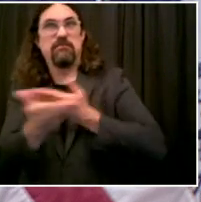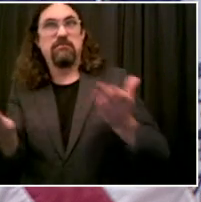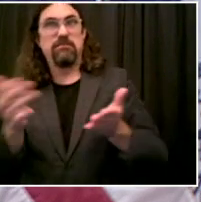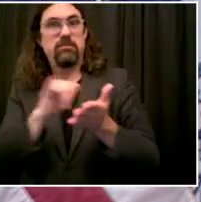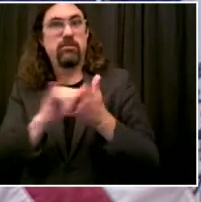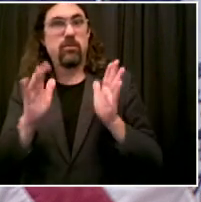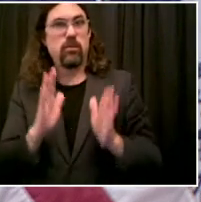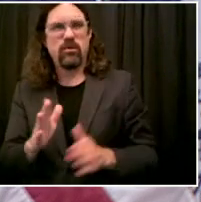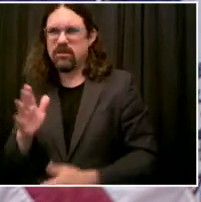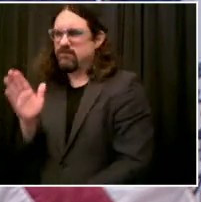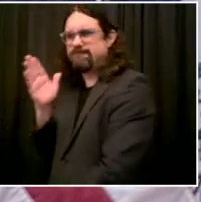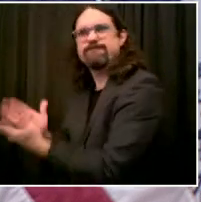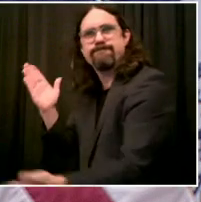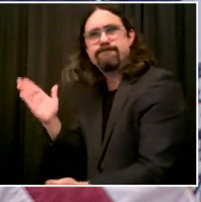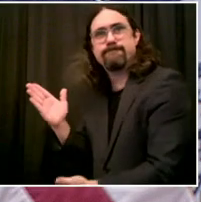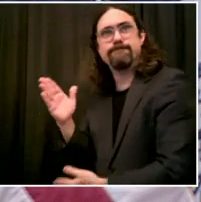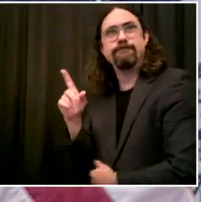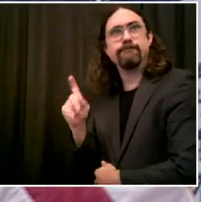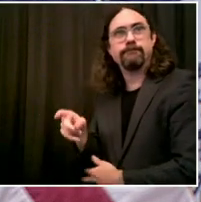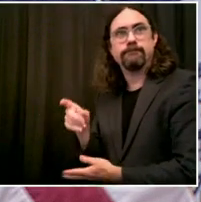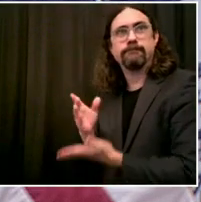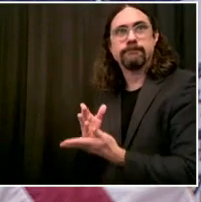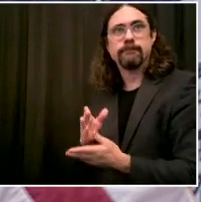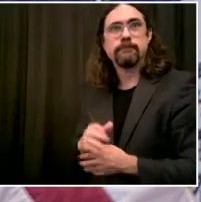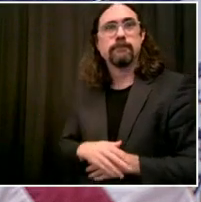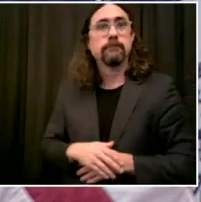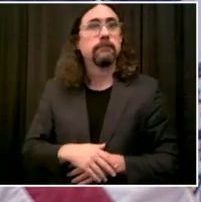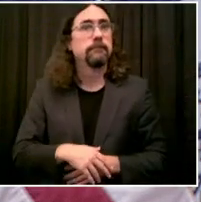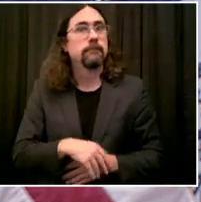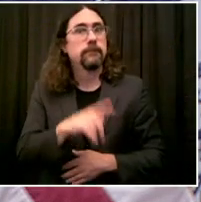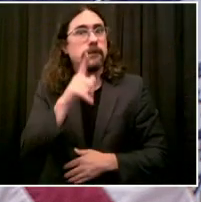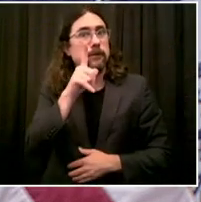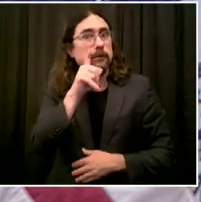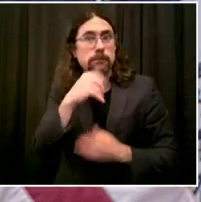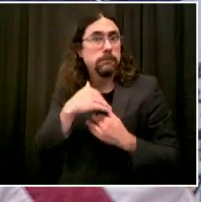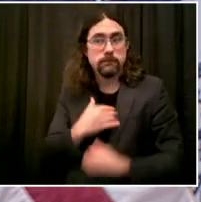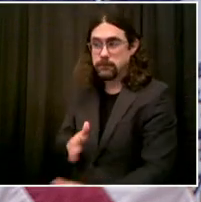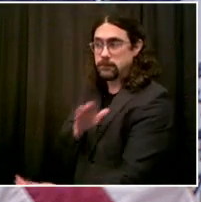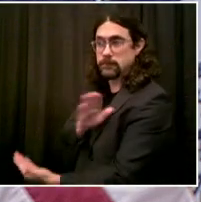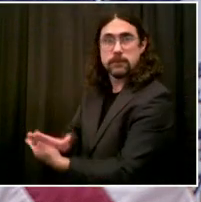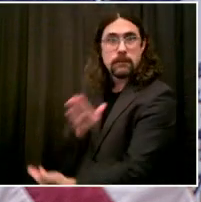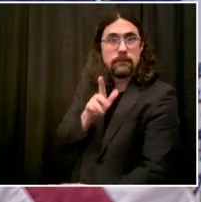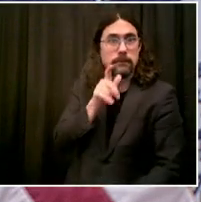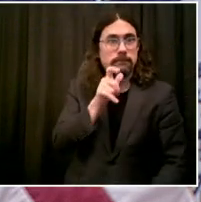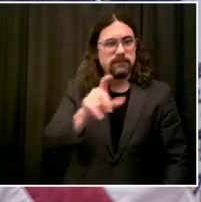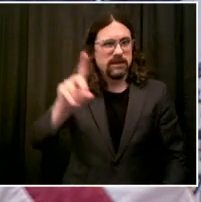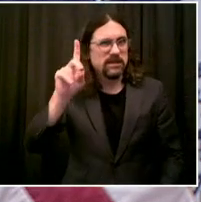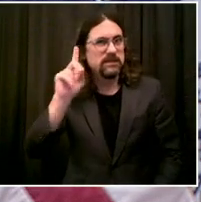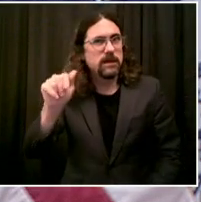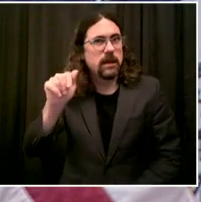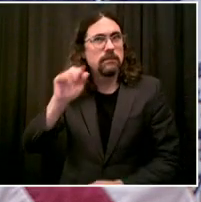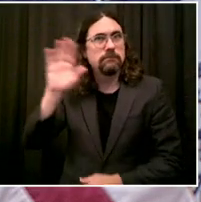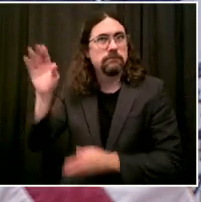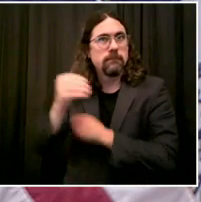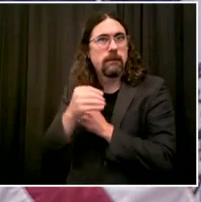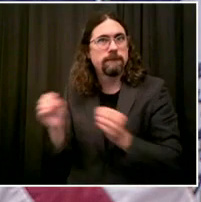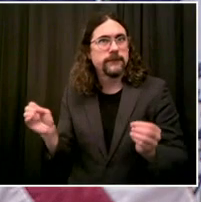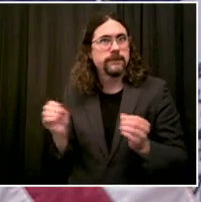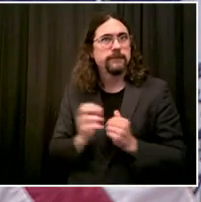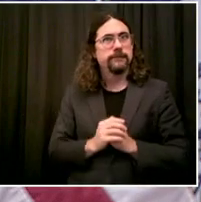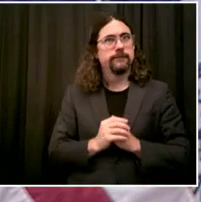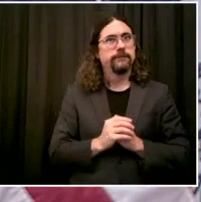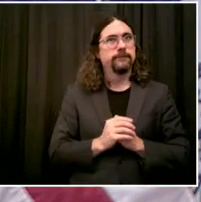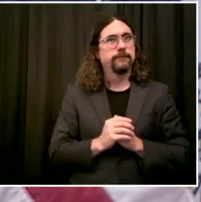what we see going on, because if we had more effective gun prosecutions, our local